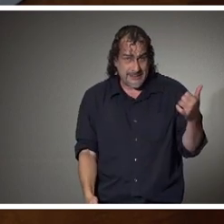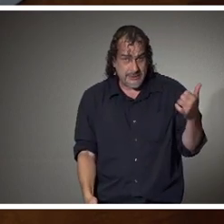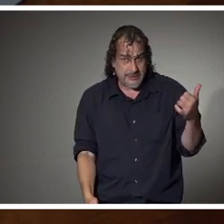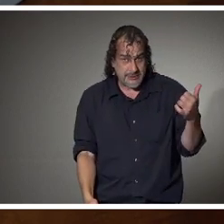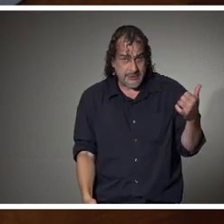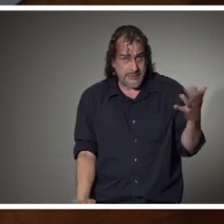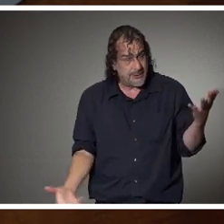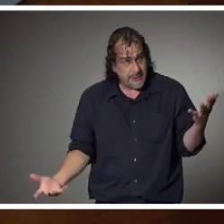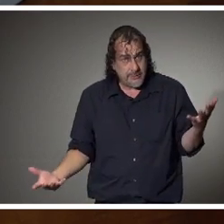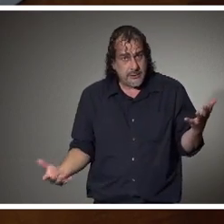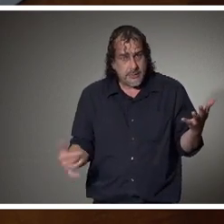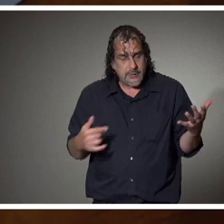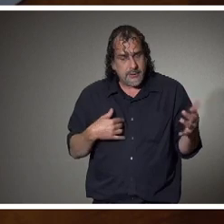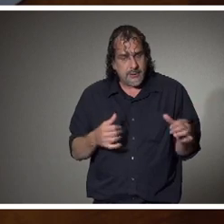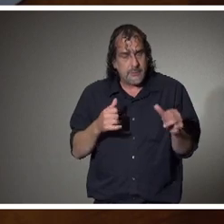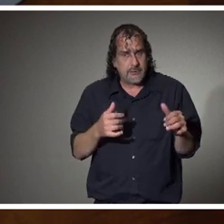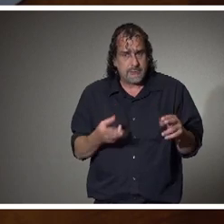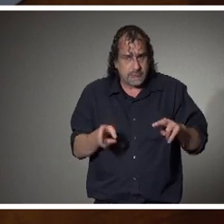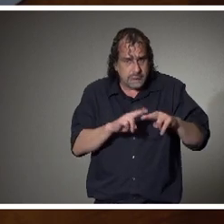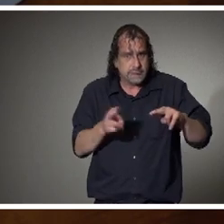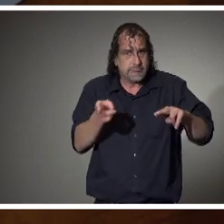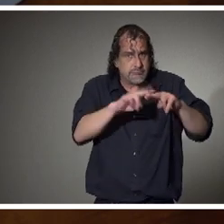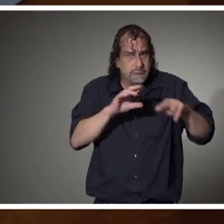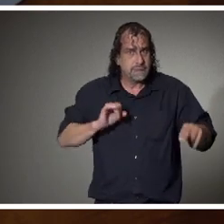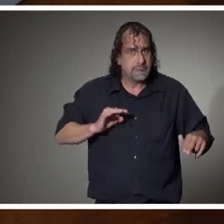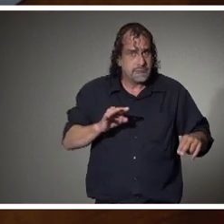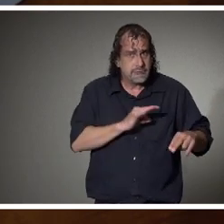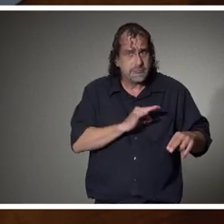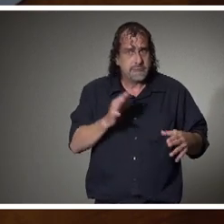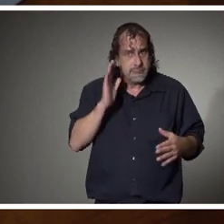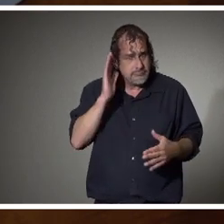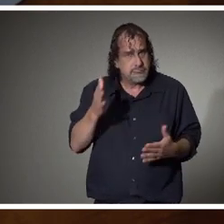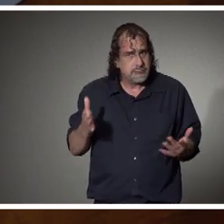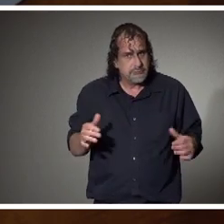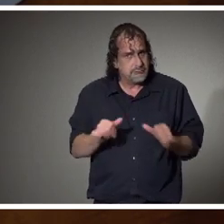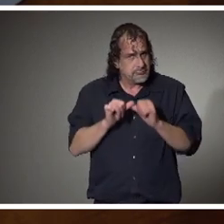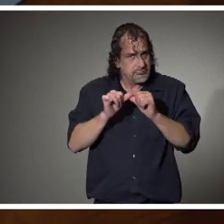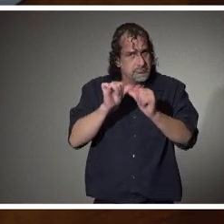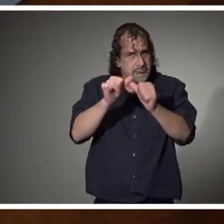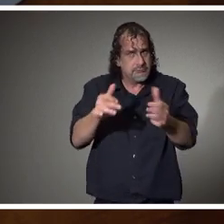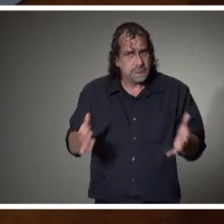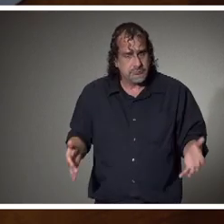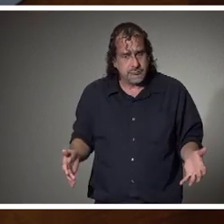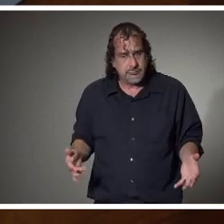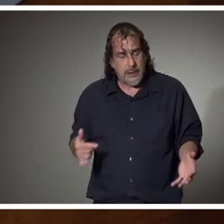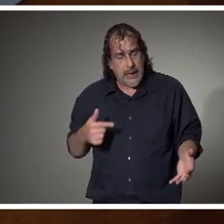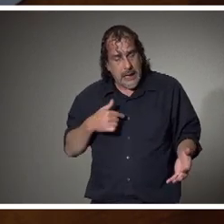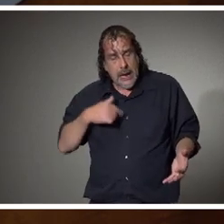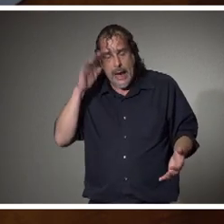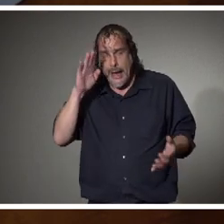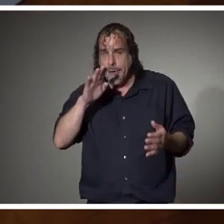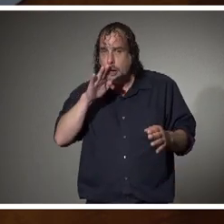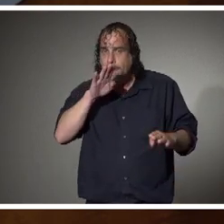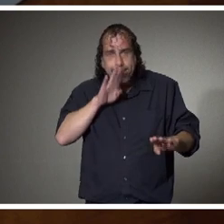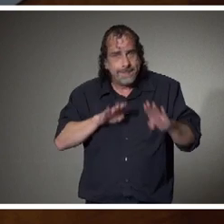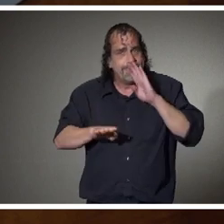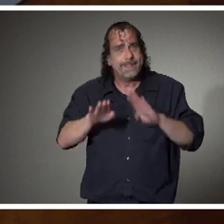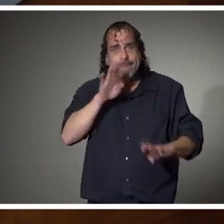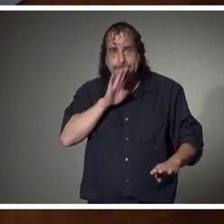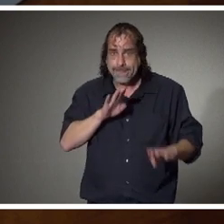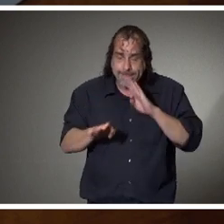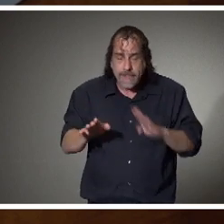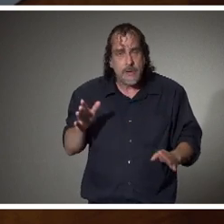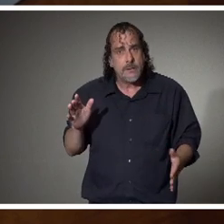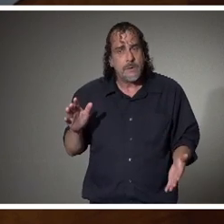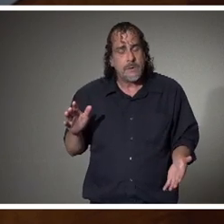so we are continuing to staff up. We're going to continue to staff up. And while I know it is frustrating to